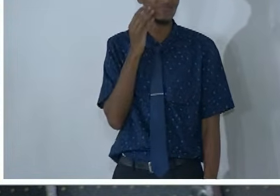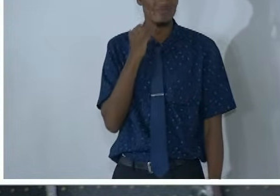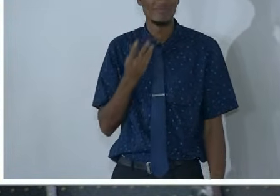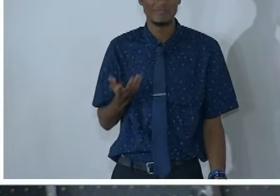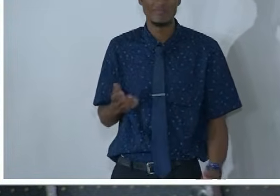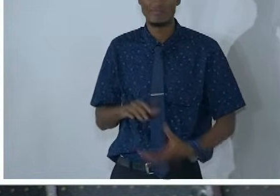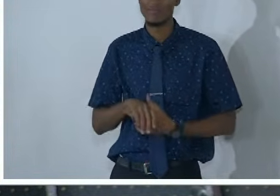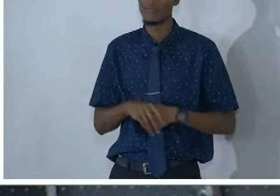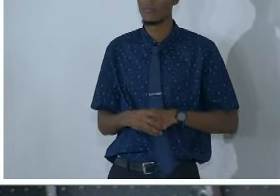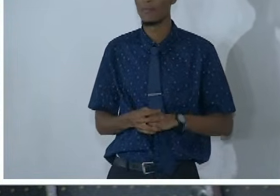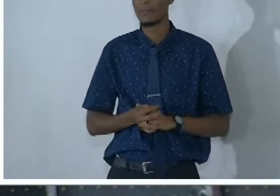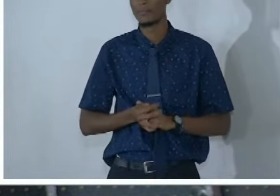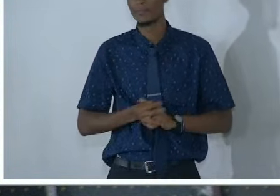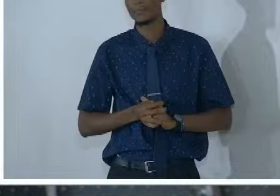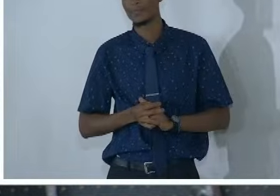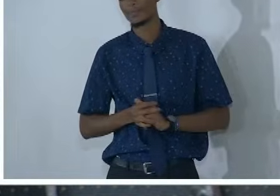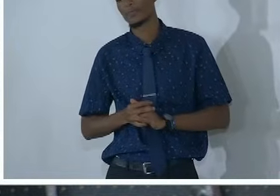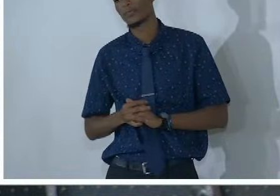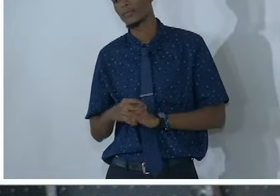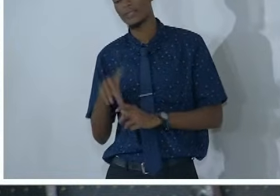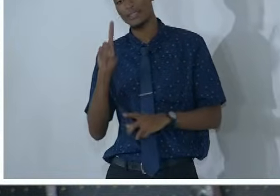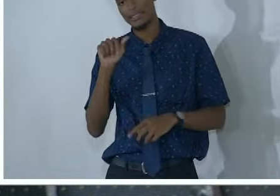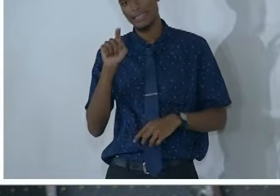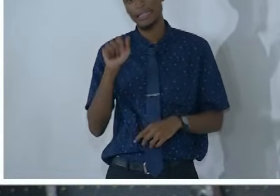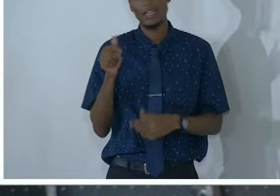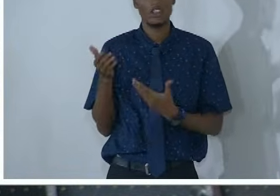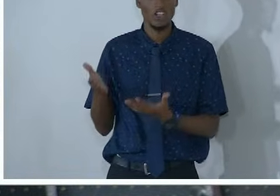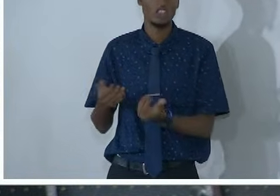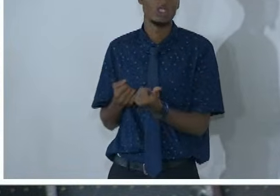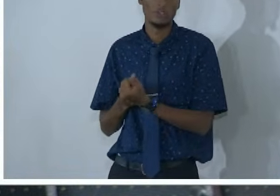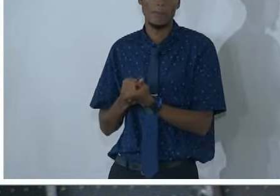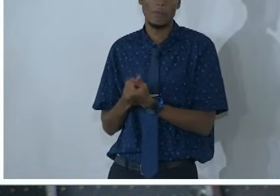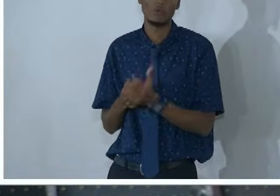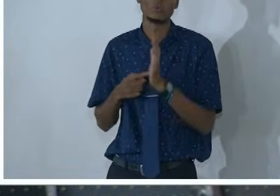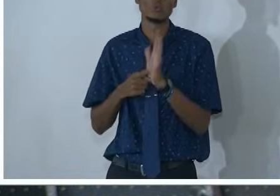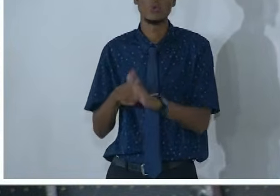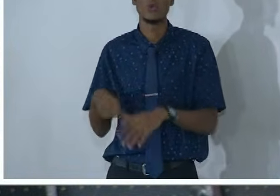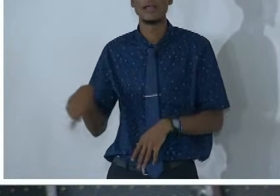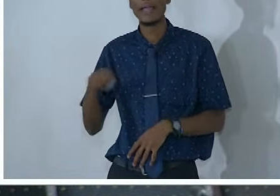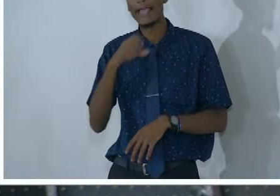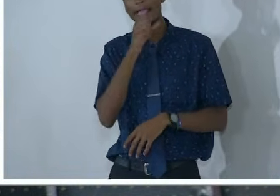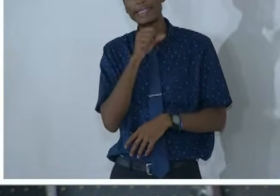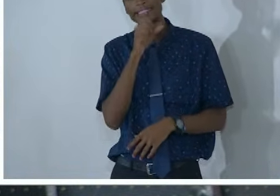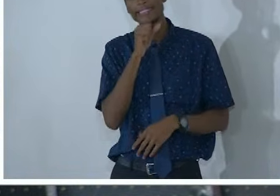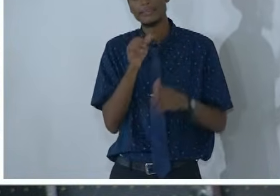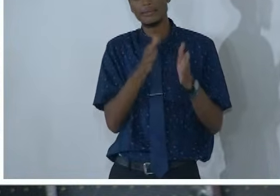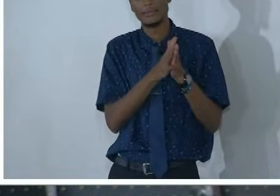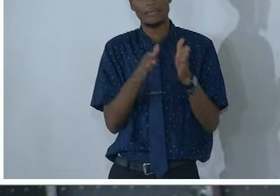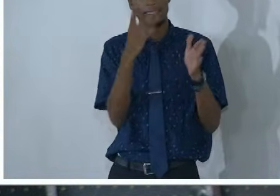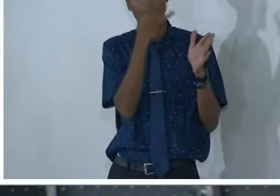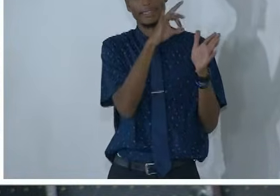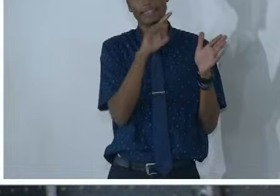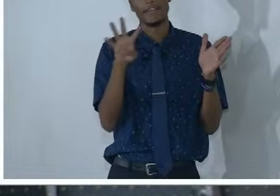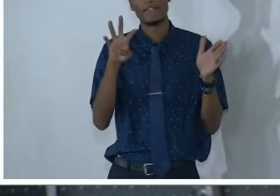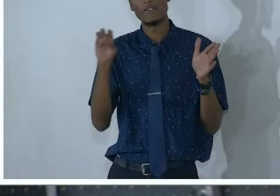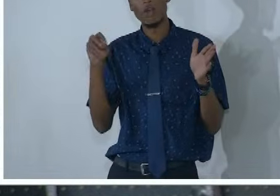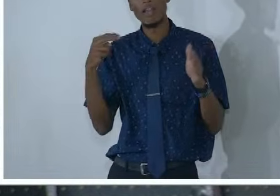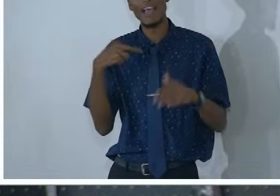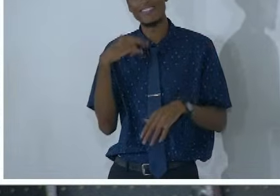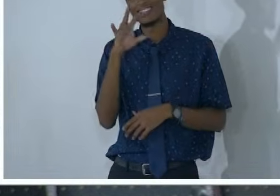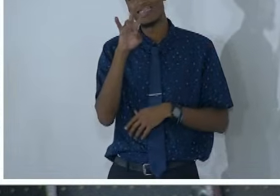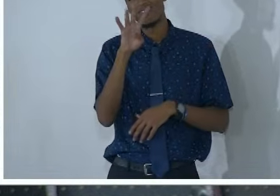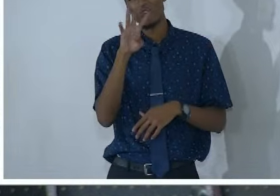suffer. And the data is also supporting that the ages between 18 and 40 account for some